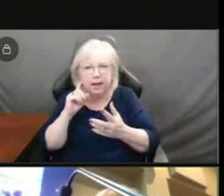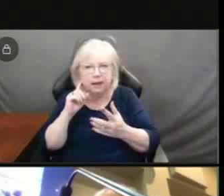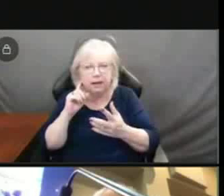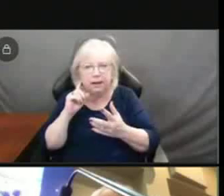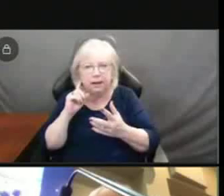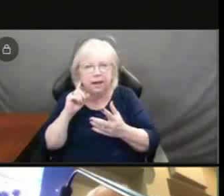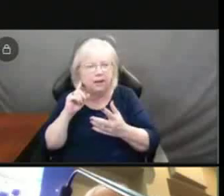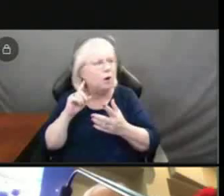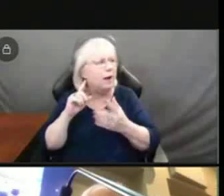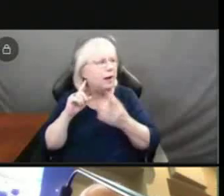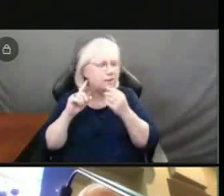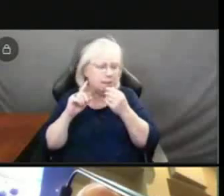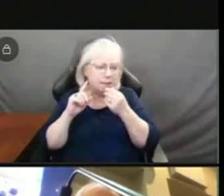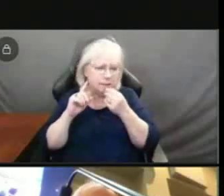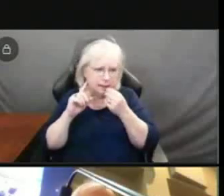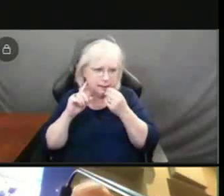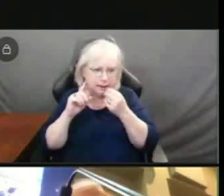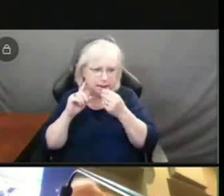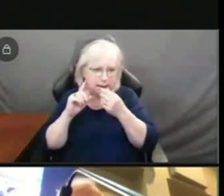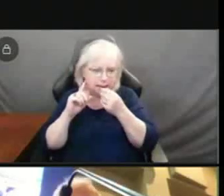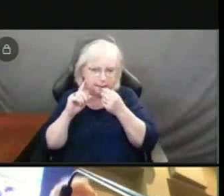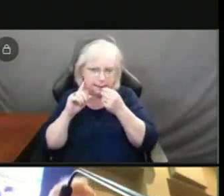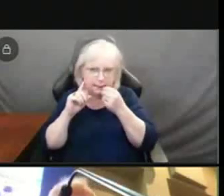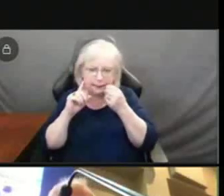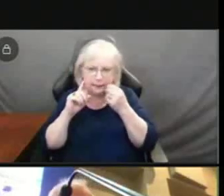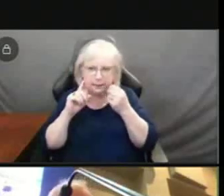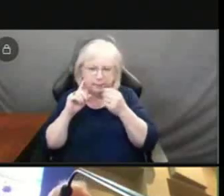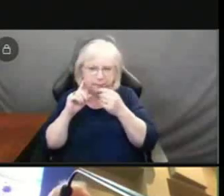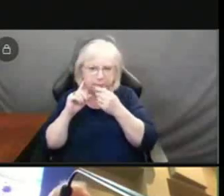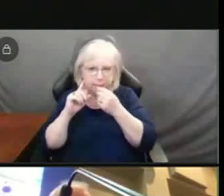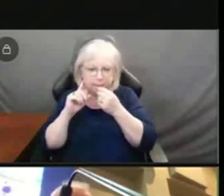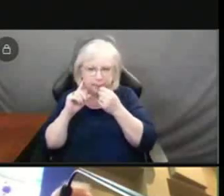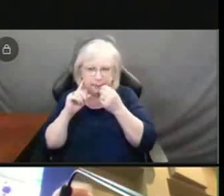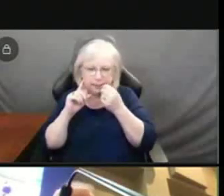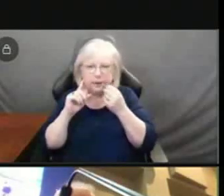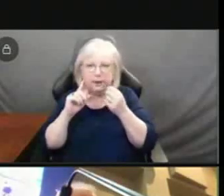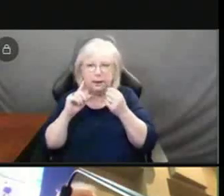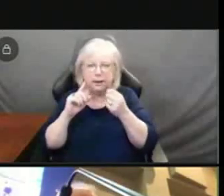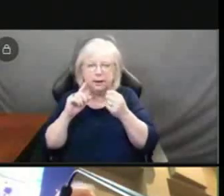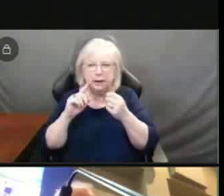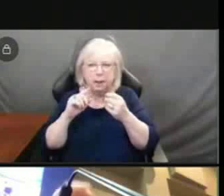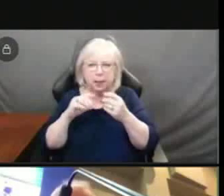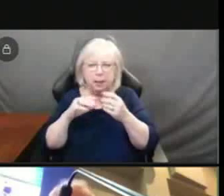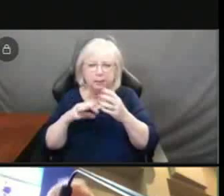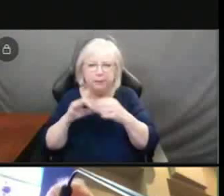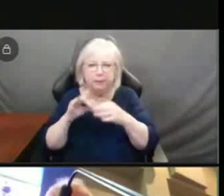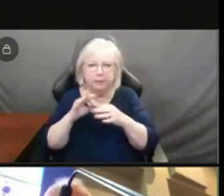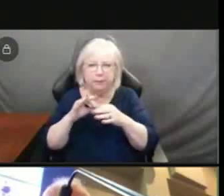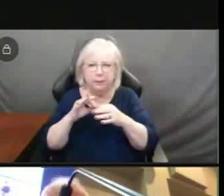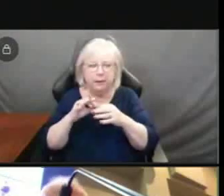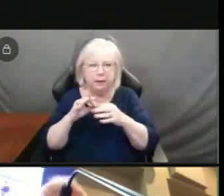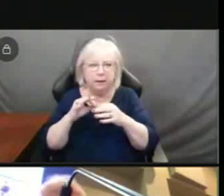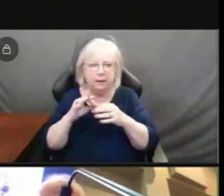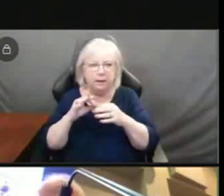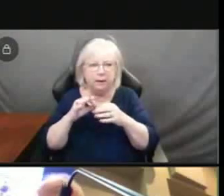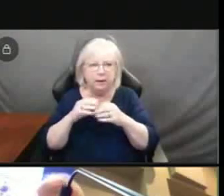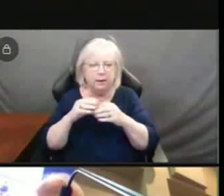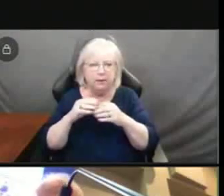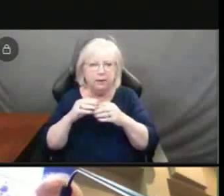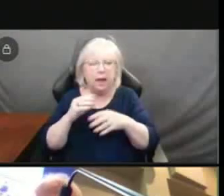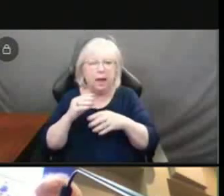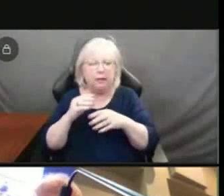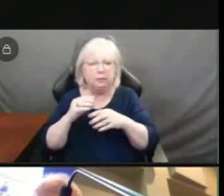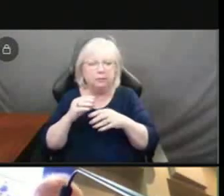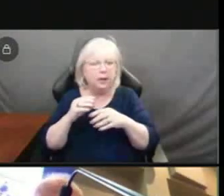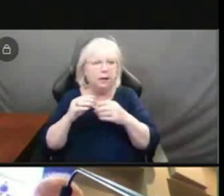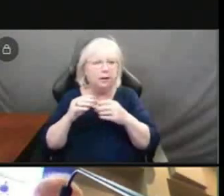next set of recommendations. So instead of adding this to the consent, I would just recommend this becomes item 21. Madam